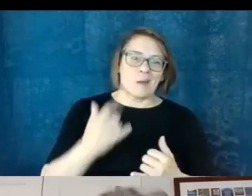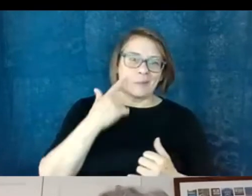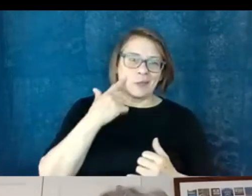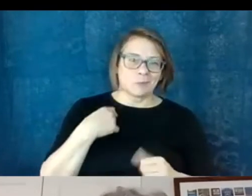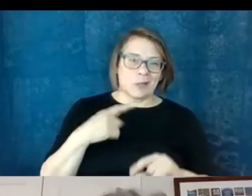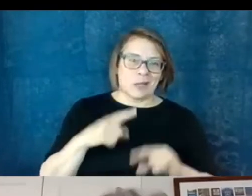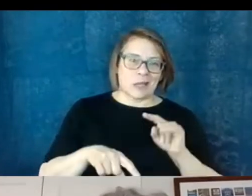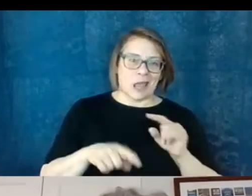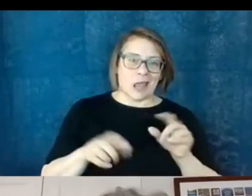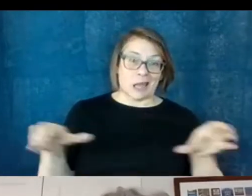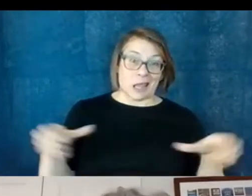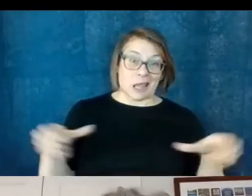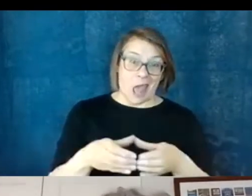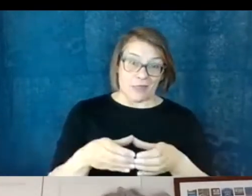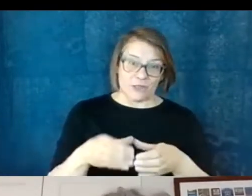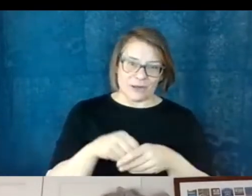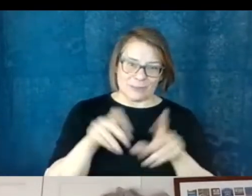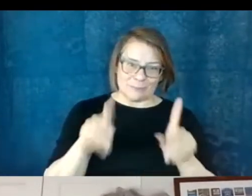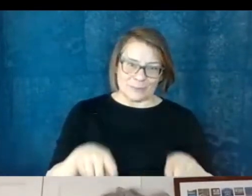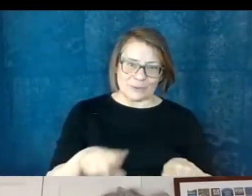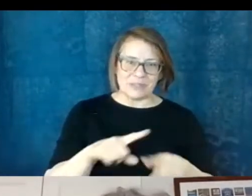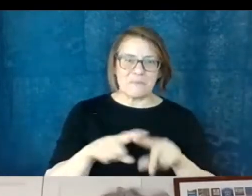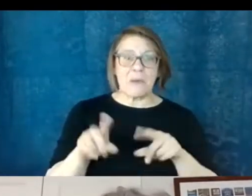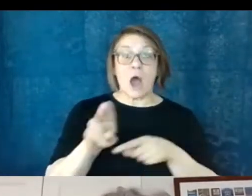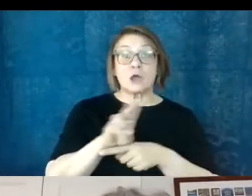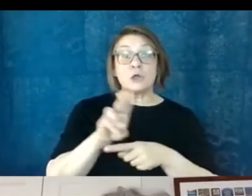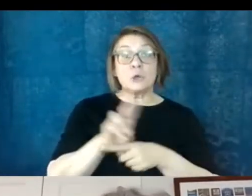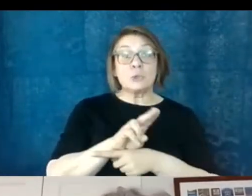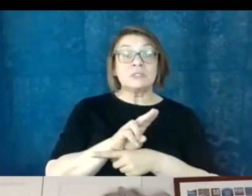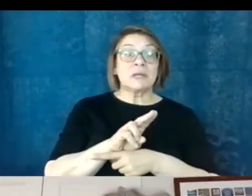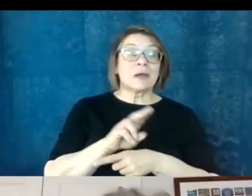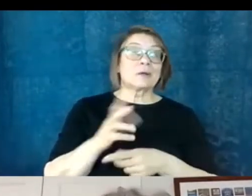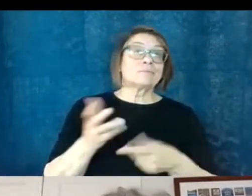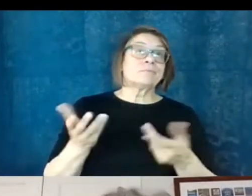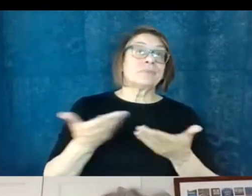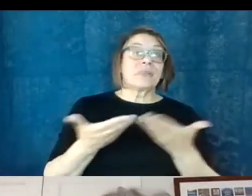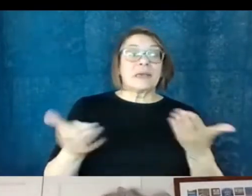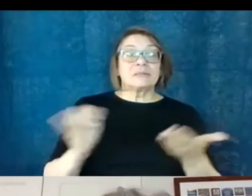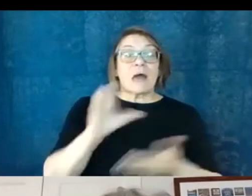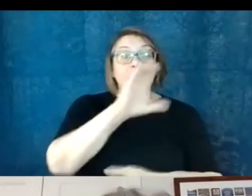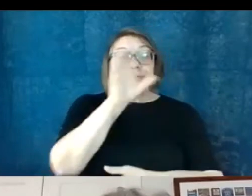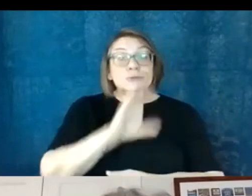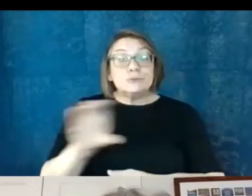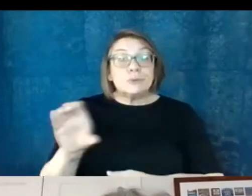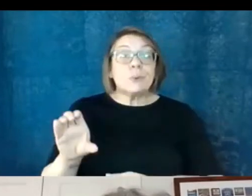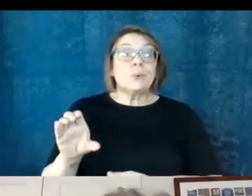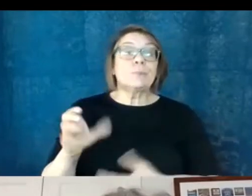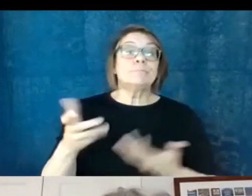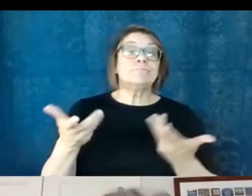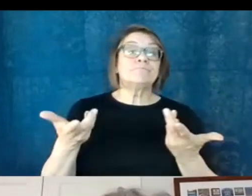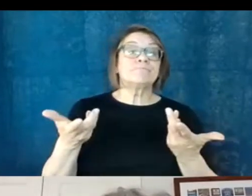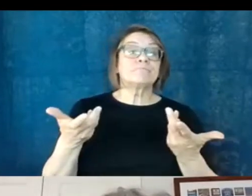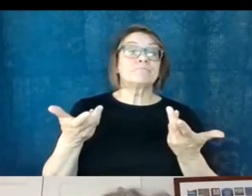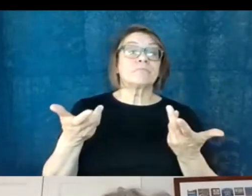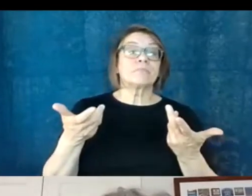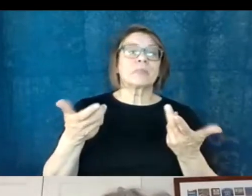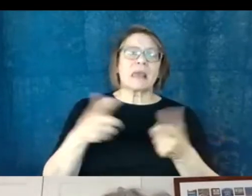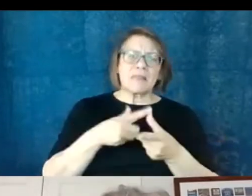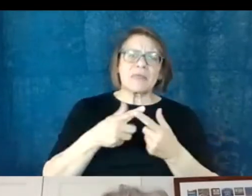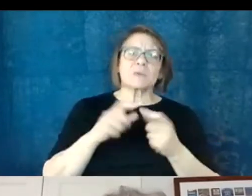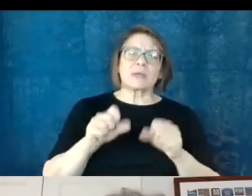to gather, but even using avenues through Zoom and things like that, so that we can